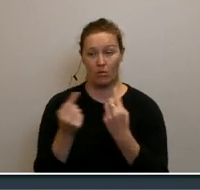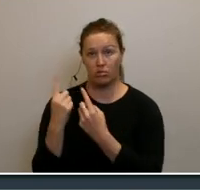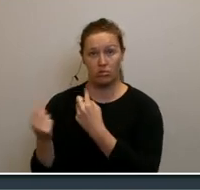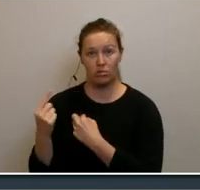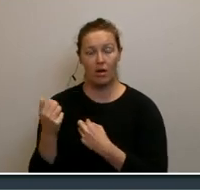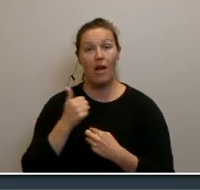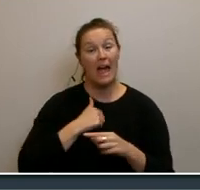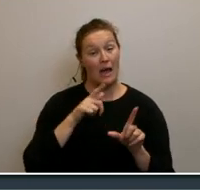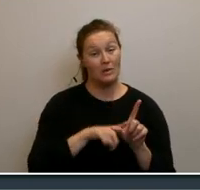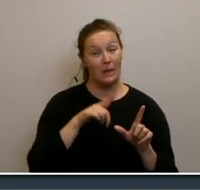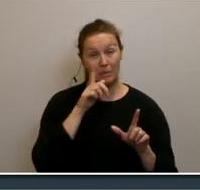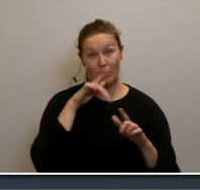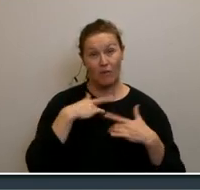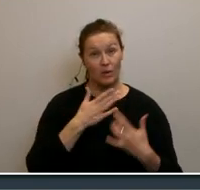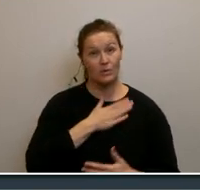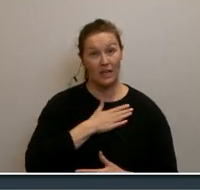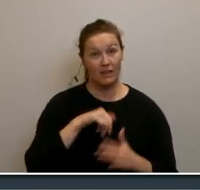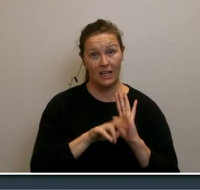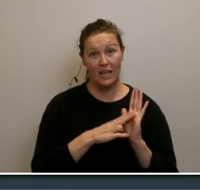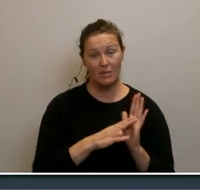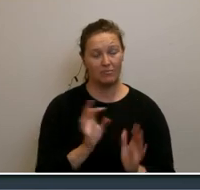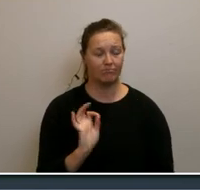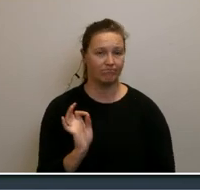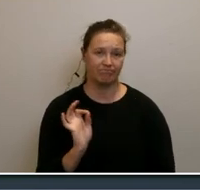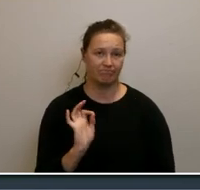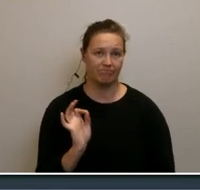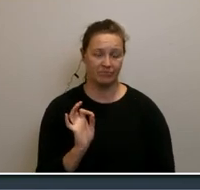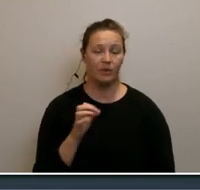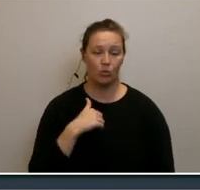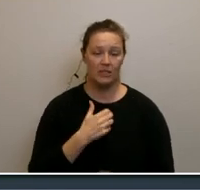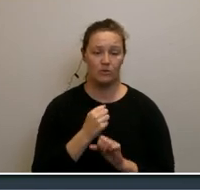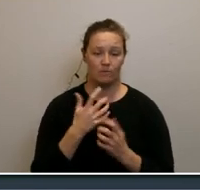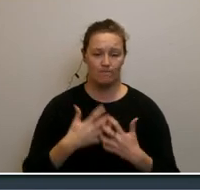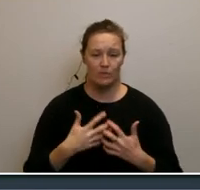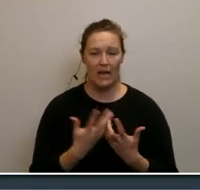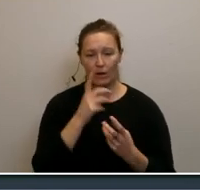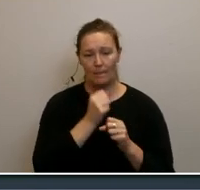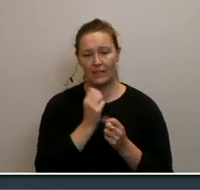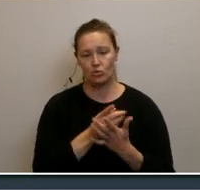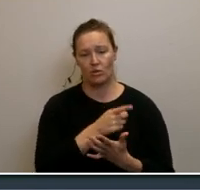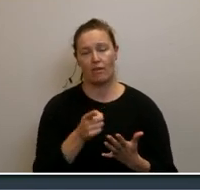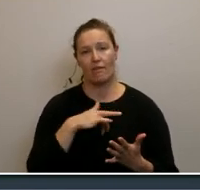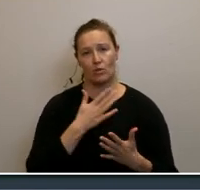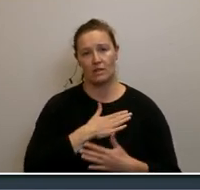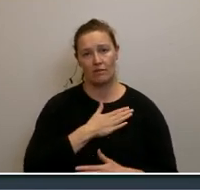people don't feel that safe in Napier, and we need to work out how we can make them feel safer.